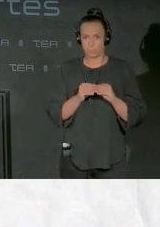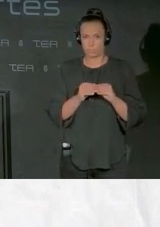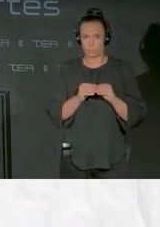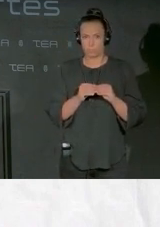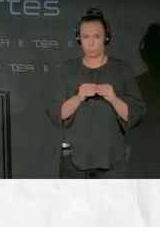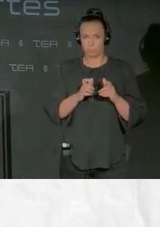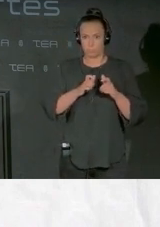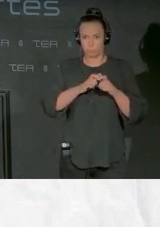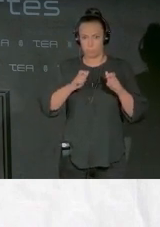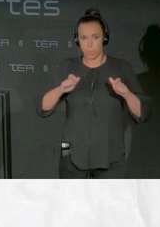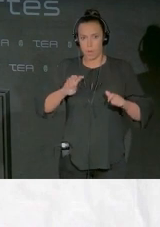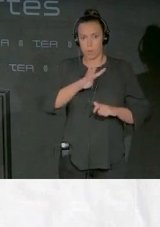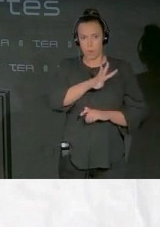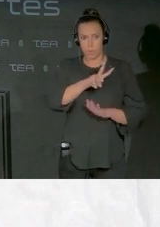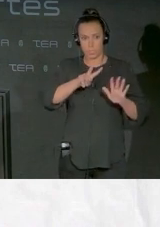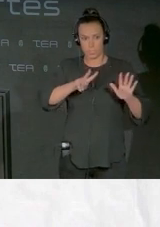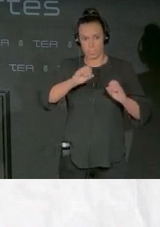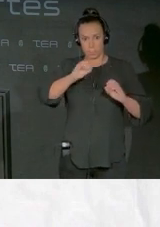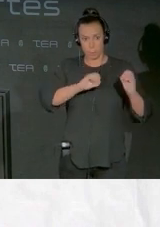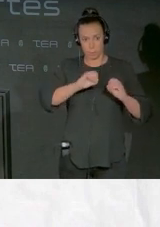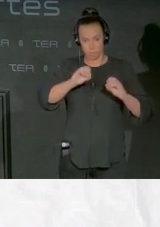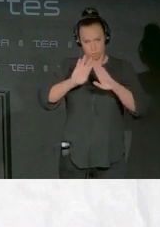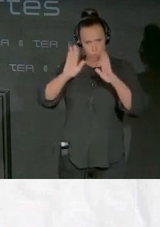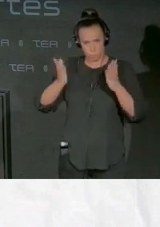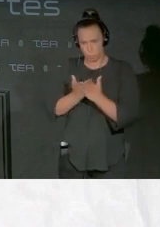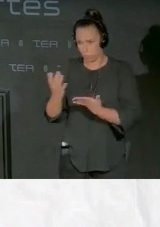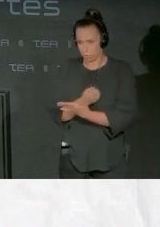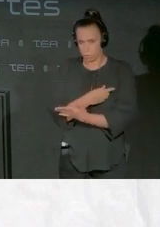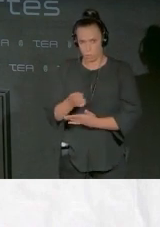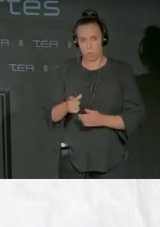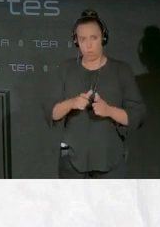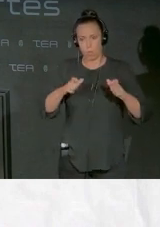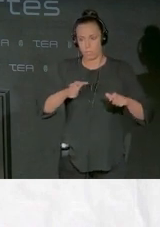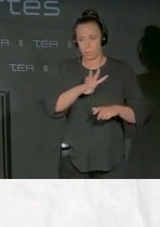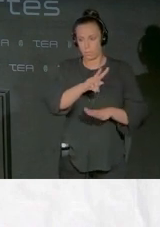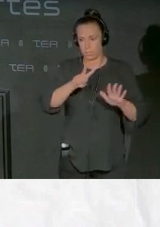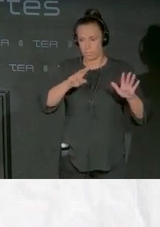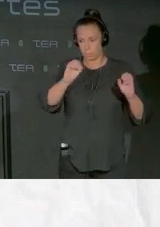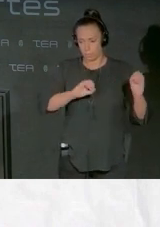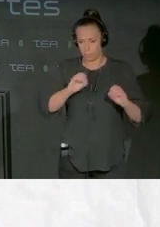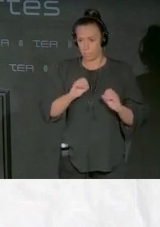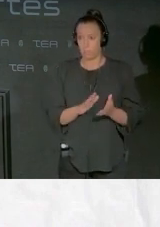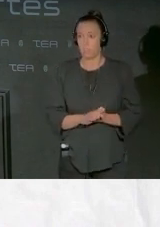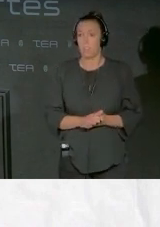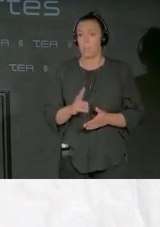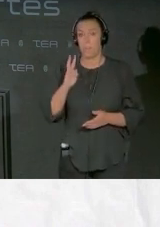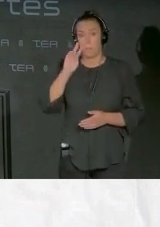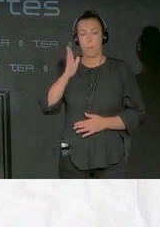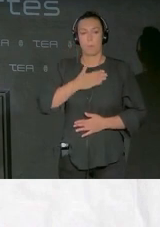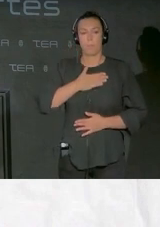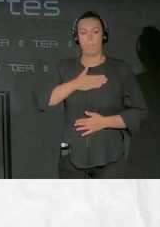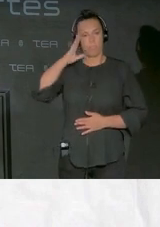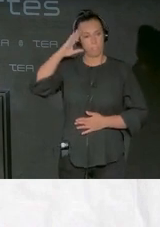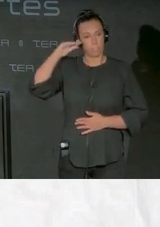So that makes IP retention more and more valuable and a strategic asset.